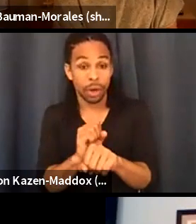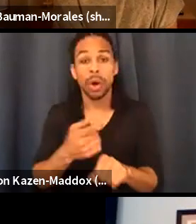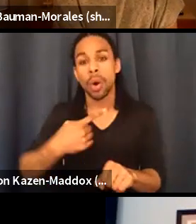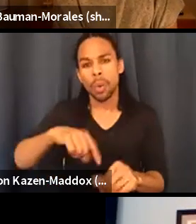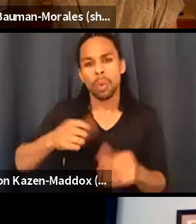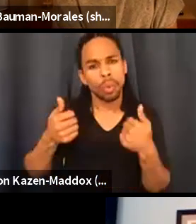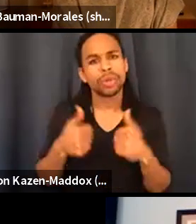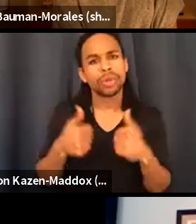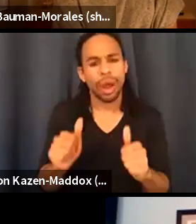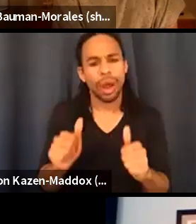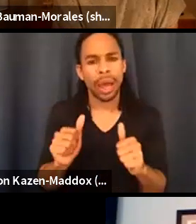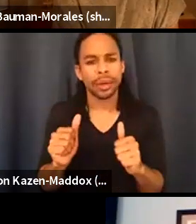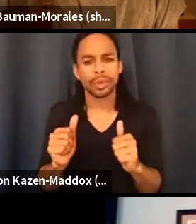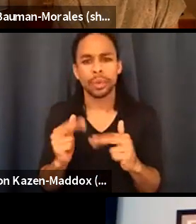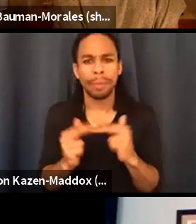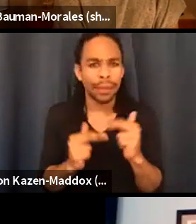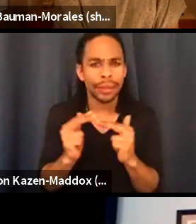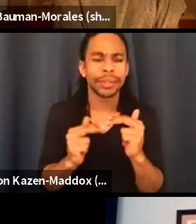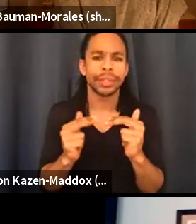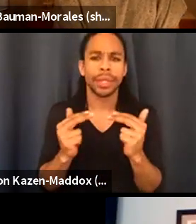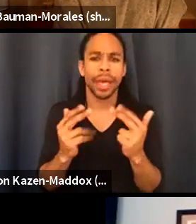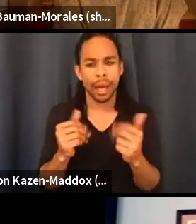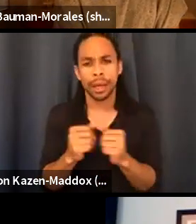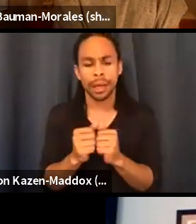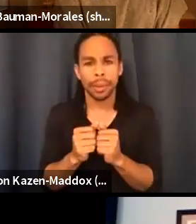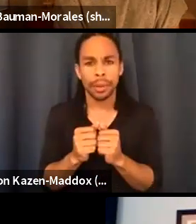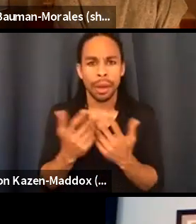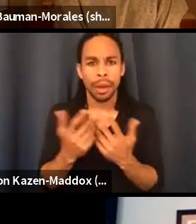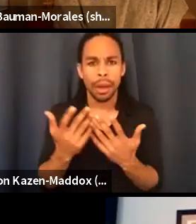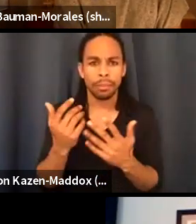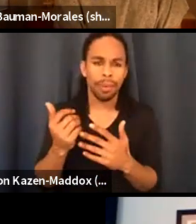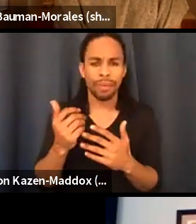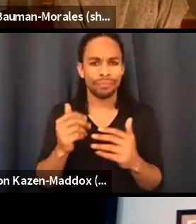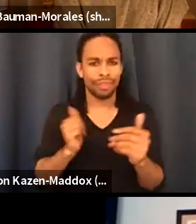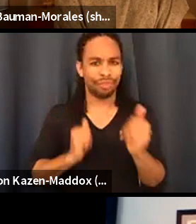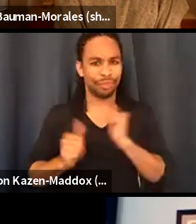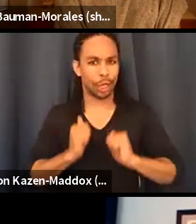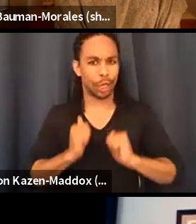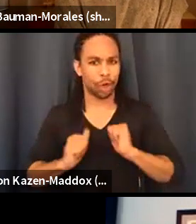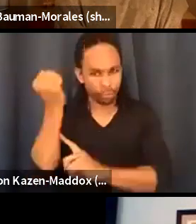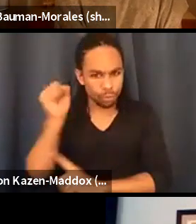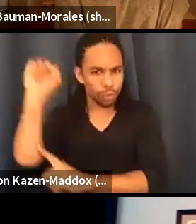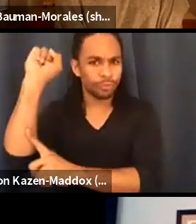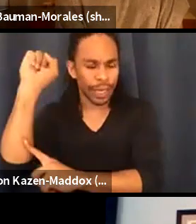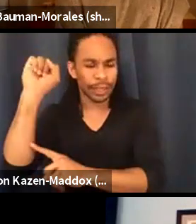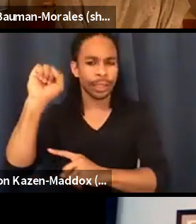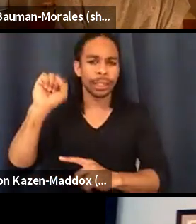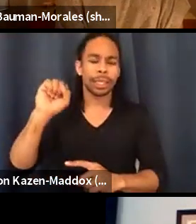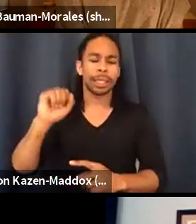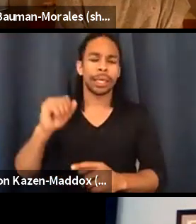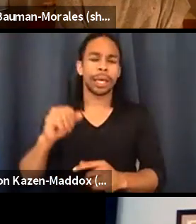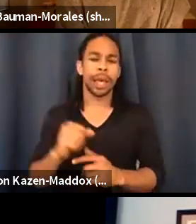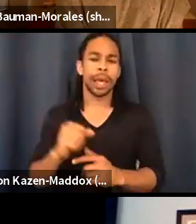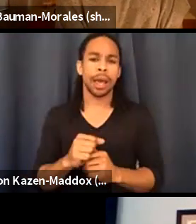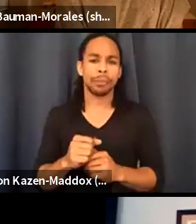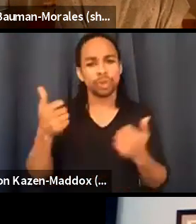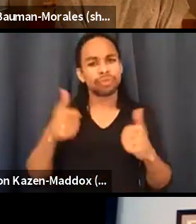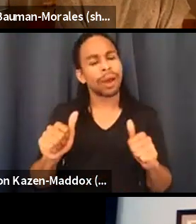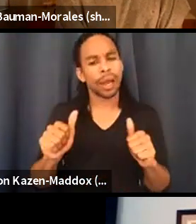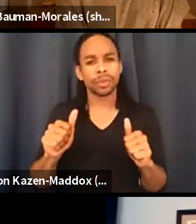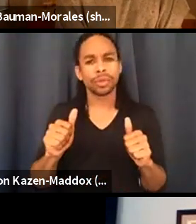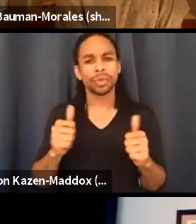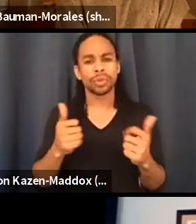and small, that are making their budgets publicly transparent and giving information on how to read it and how to interpret it.